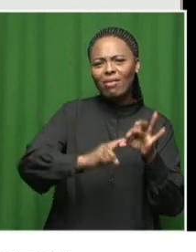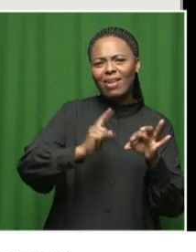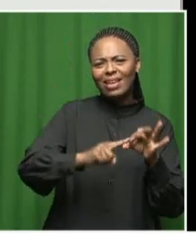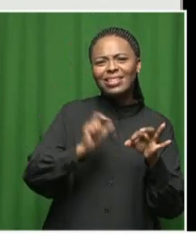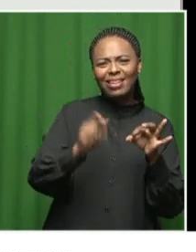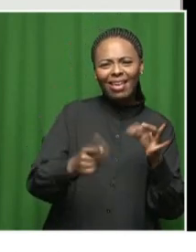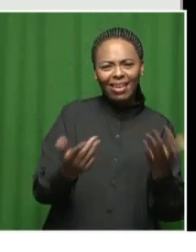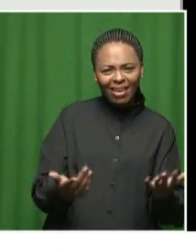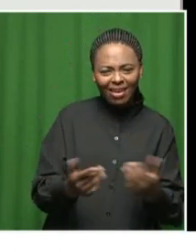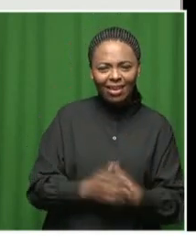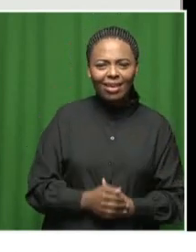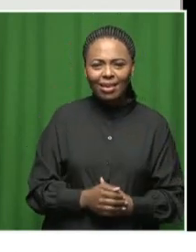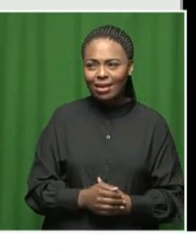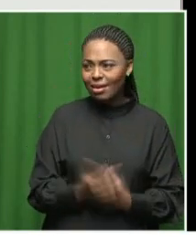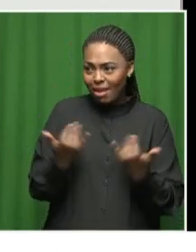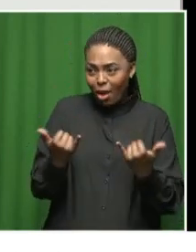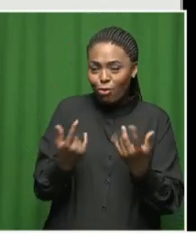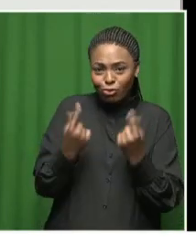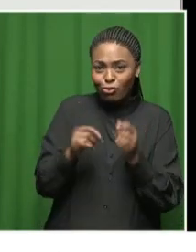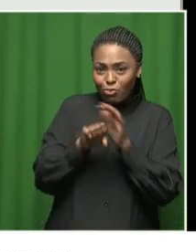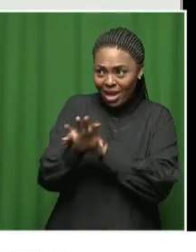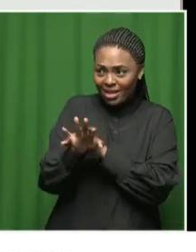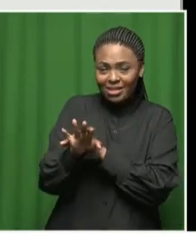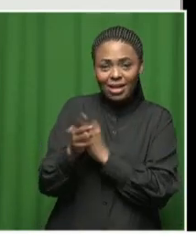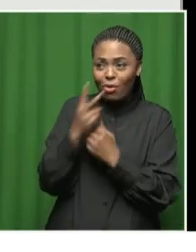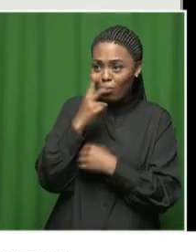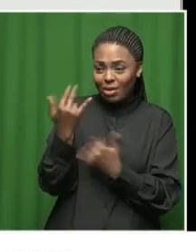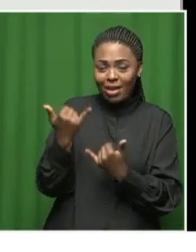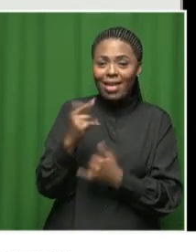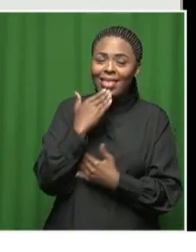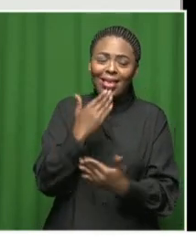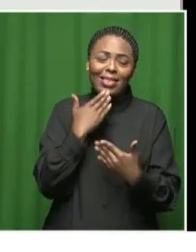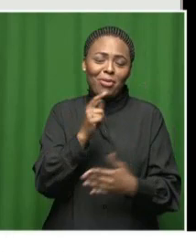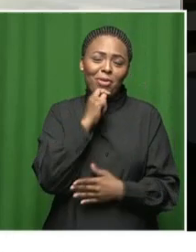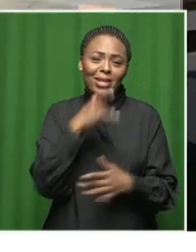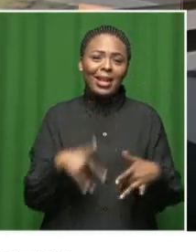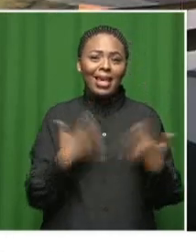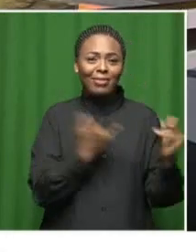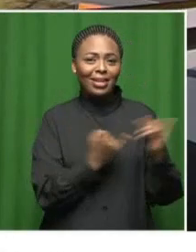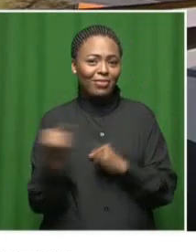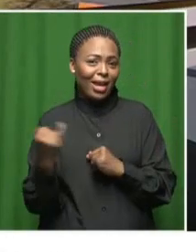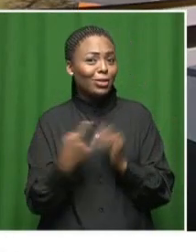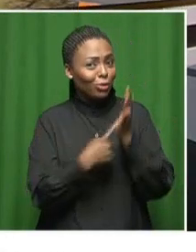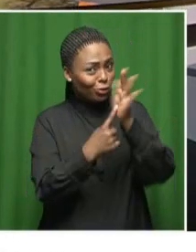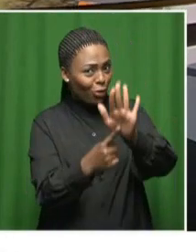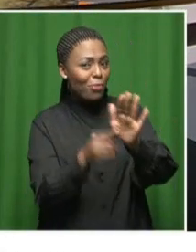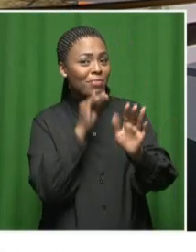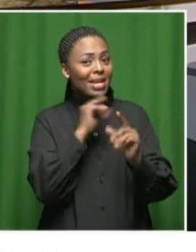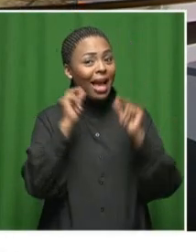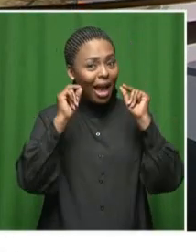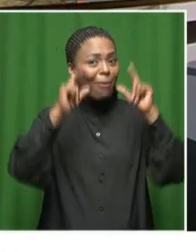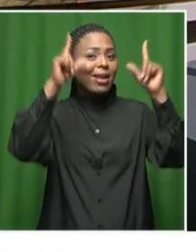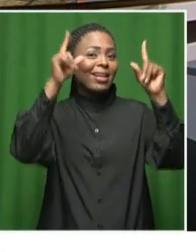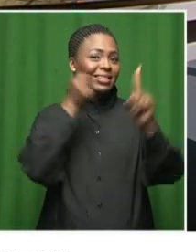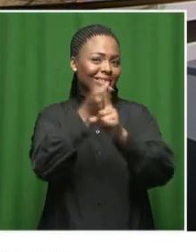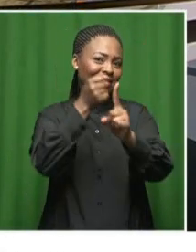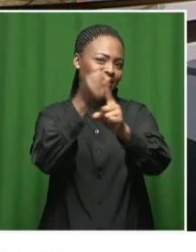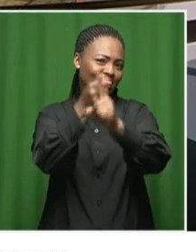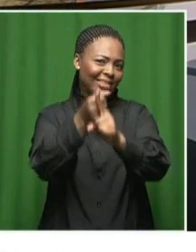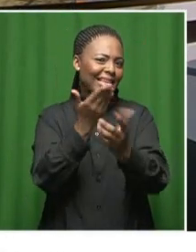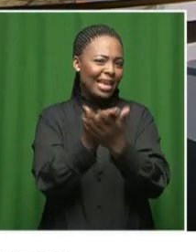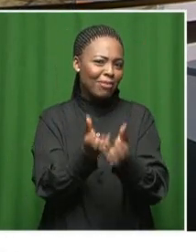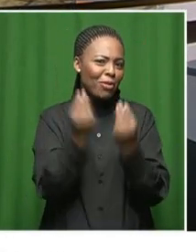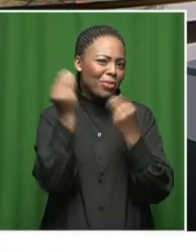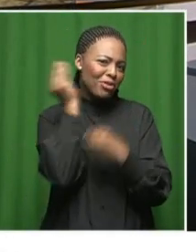out, which is what you're doing right now, which is great. I mean, thank you, Money Life, for having us. This is what's important, so people, the information can get to people, they